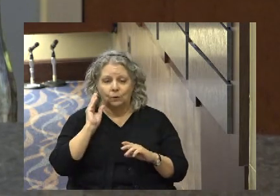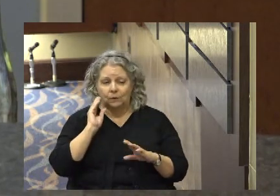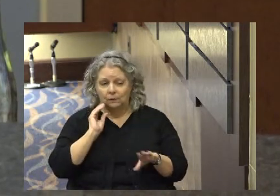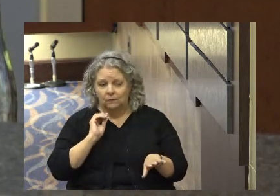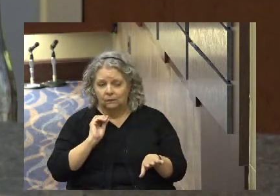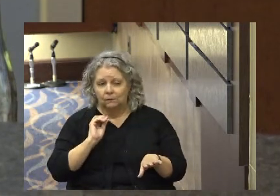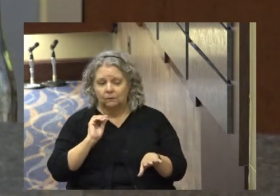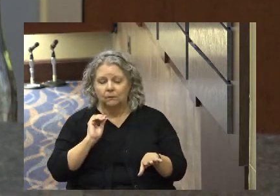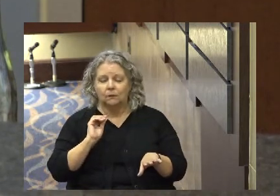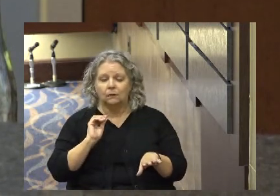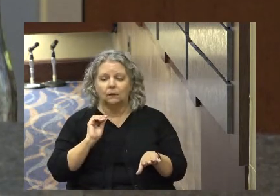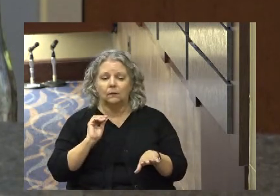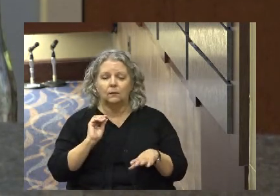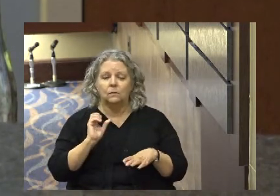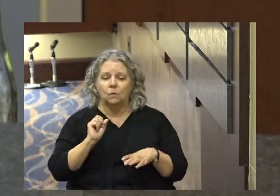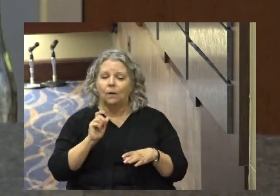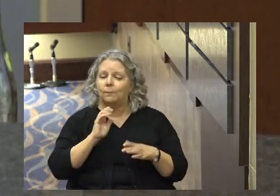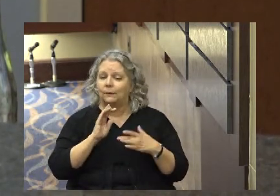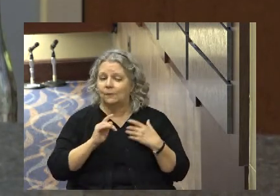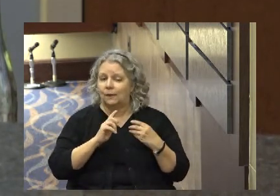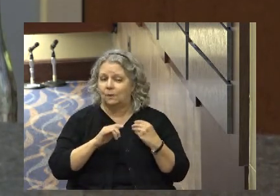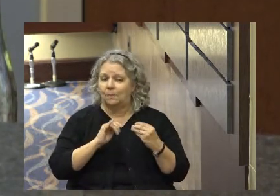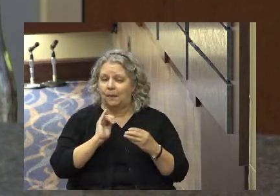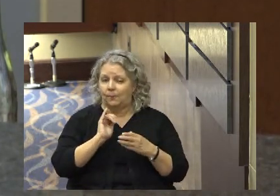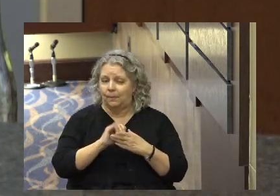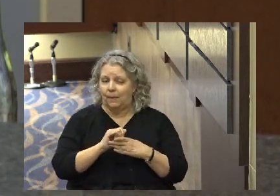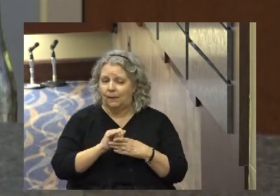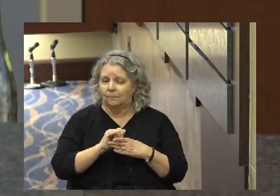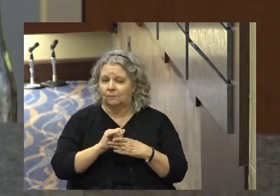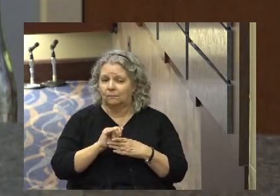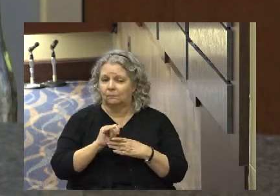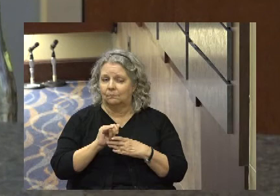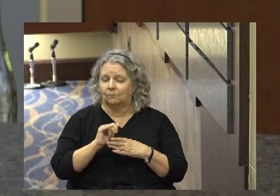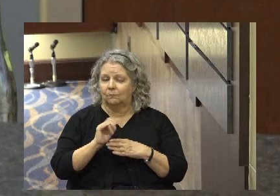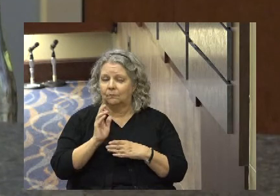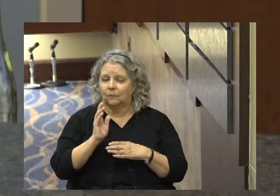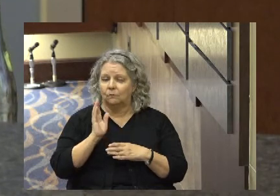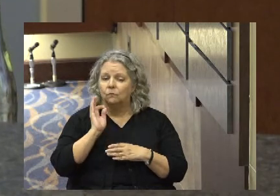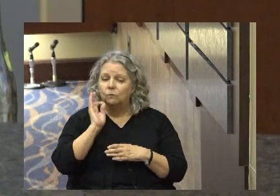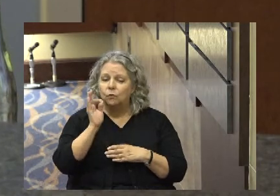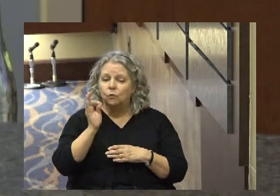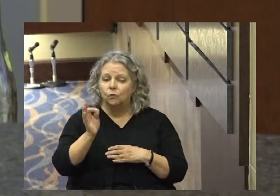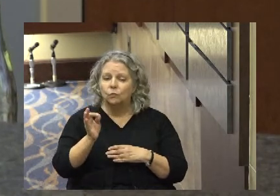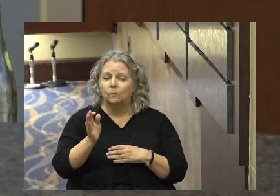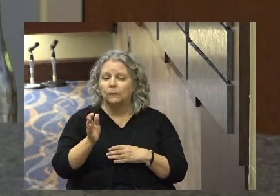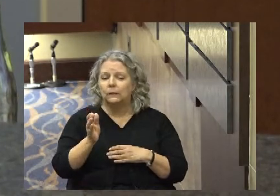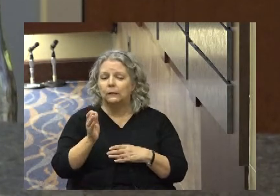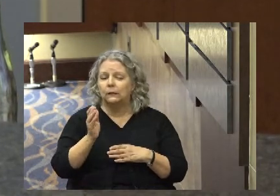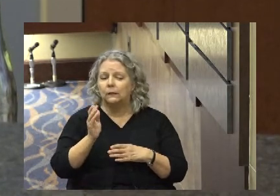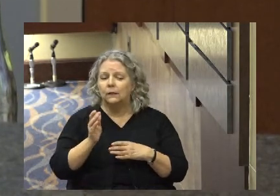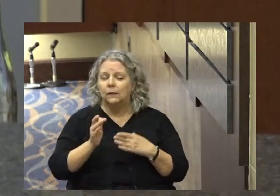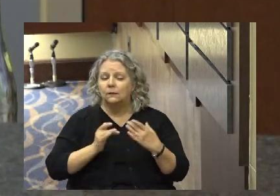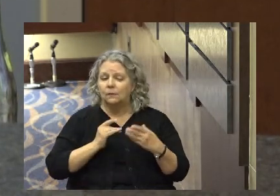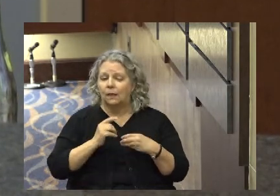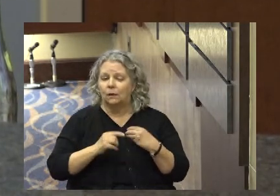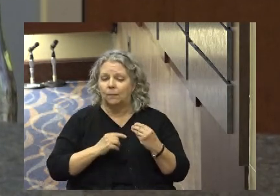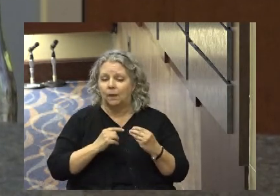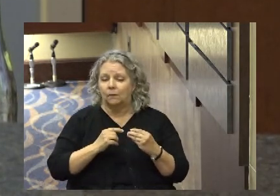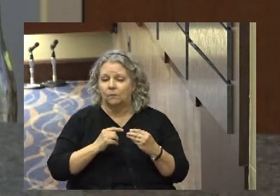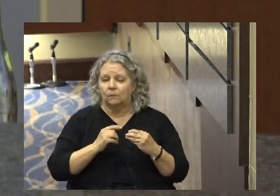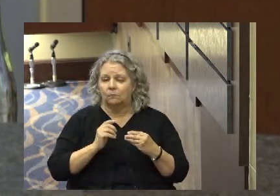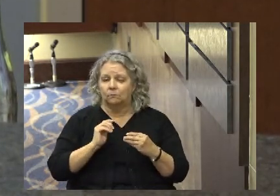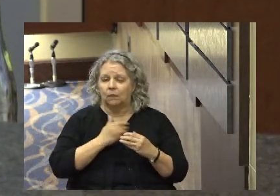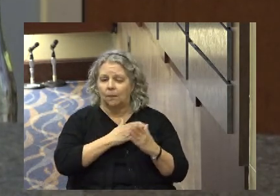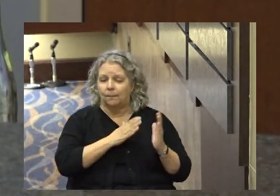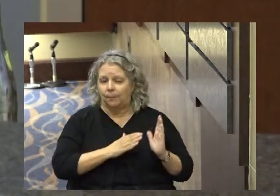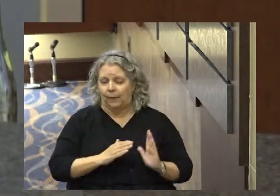I'm excited about what that looks like. I'm excited about the direction that we have. I understand that it was impossible for